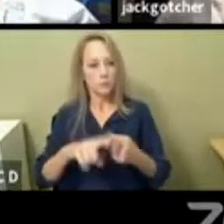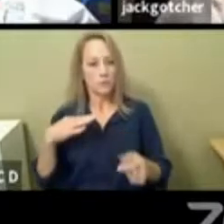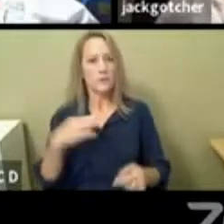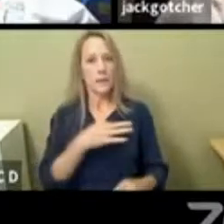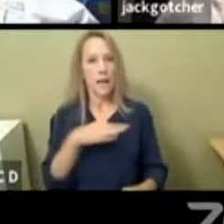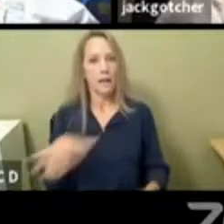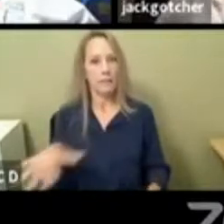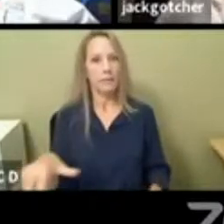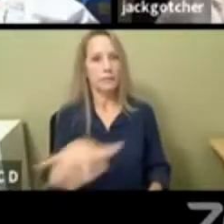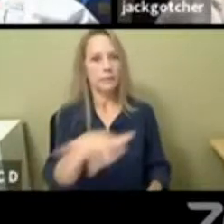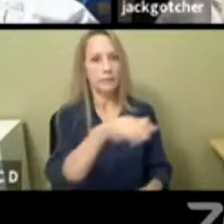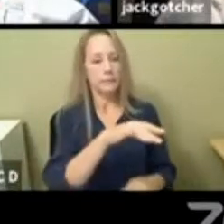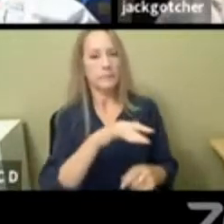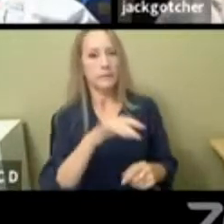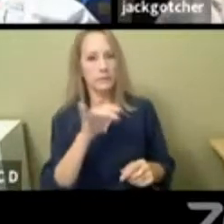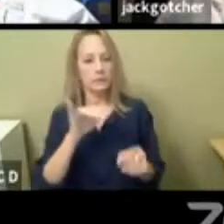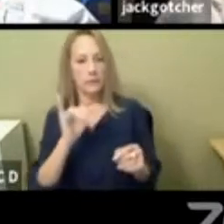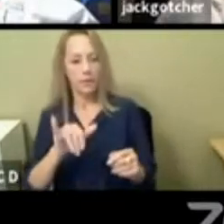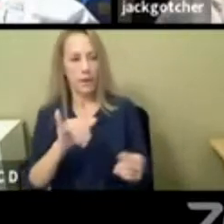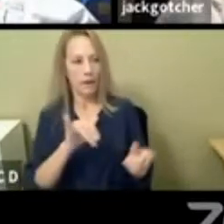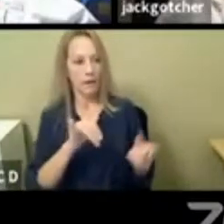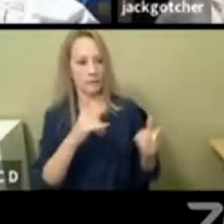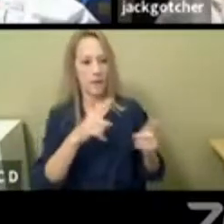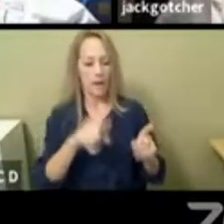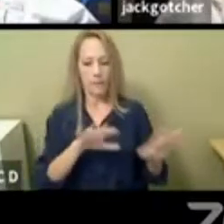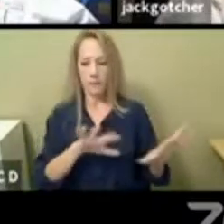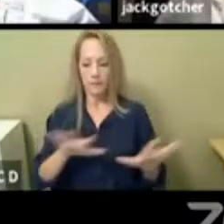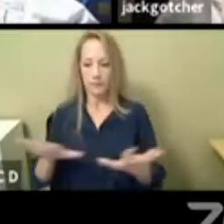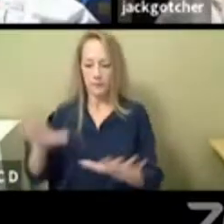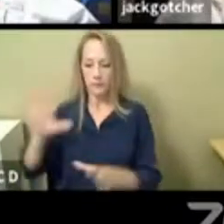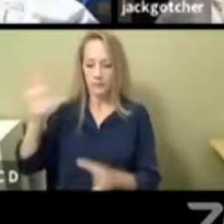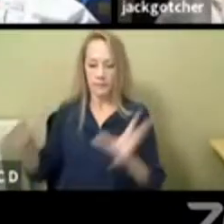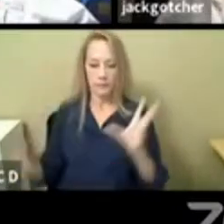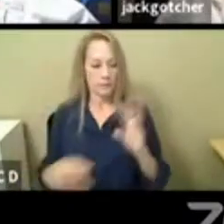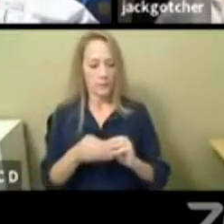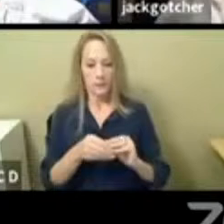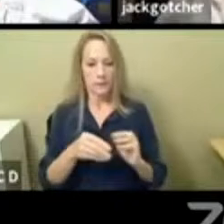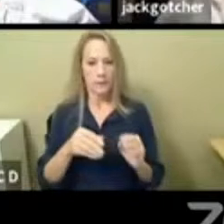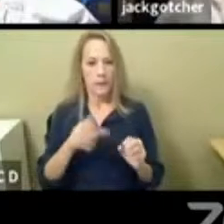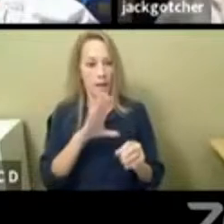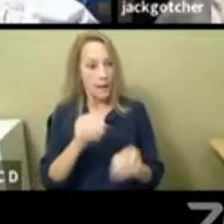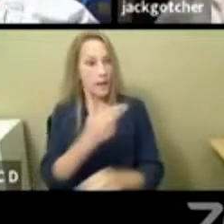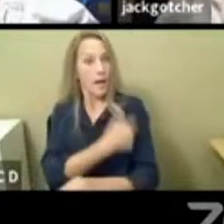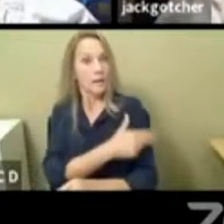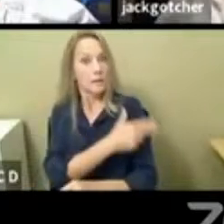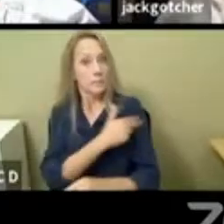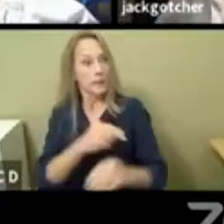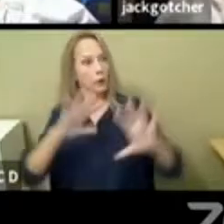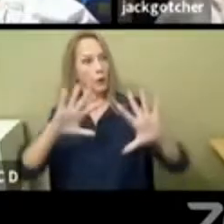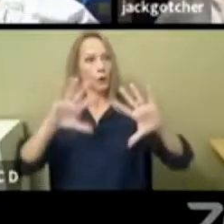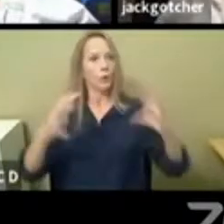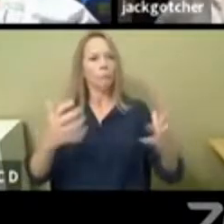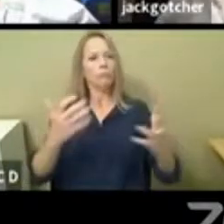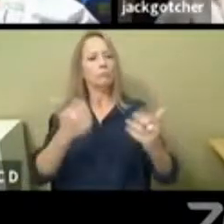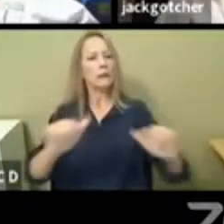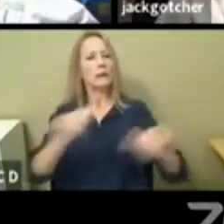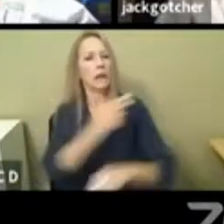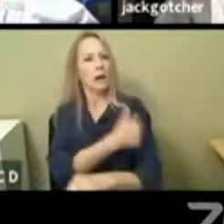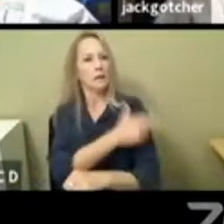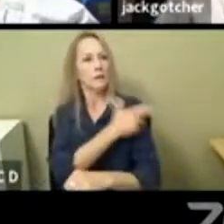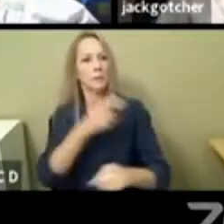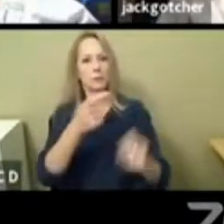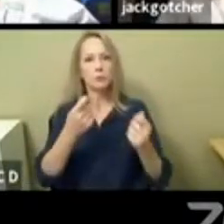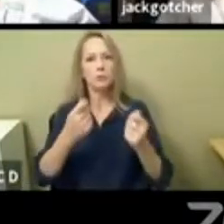going on and in place as the hospital as a system, whatever hospital it is trying to